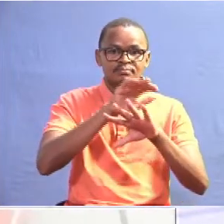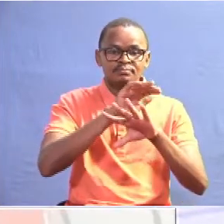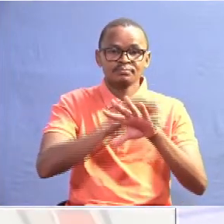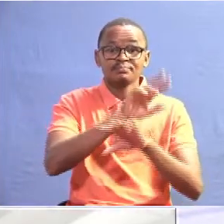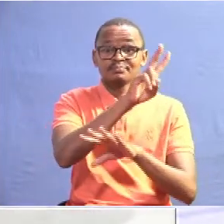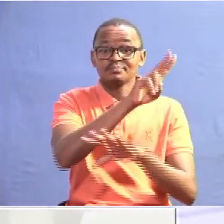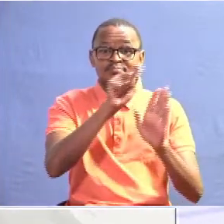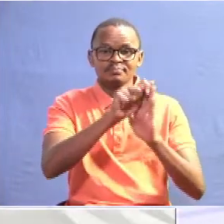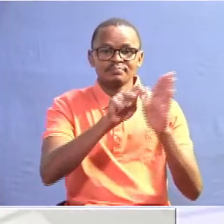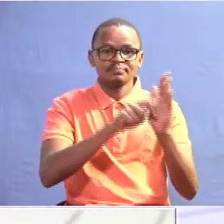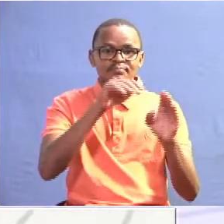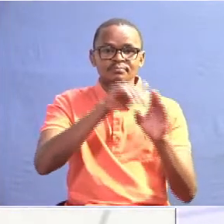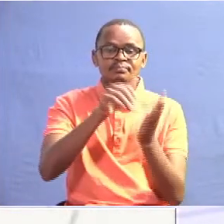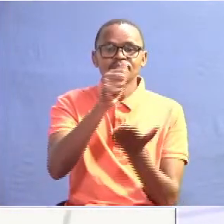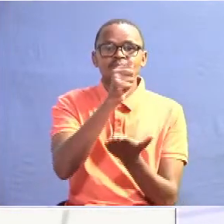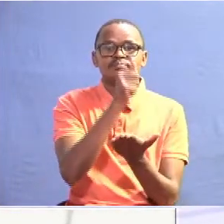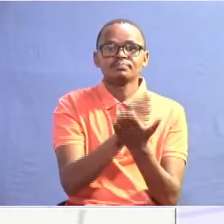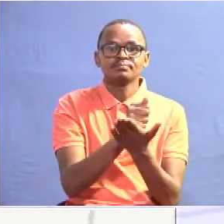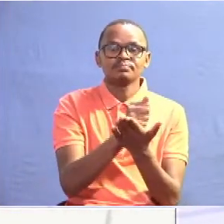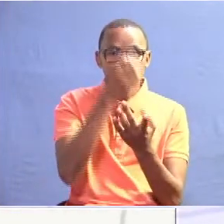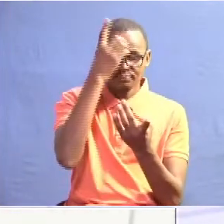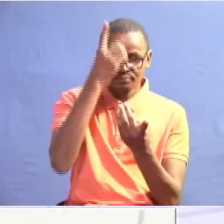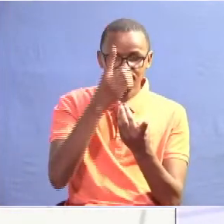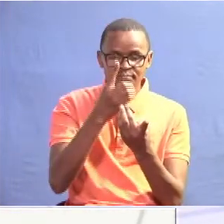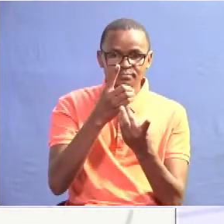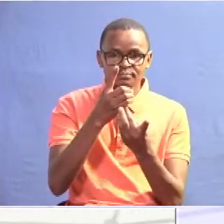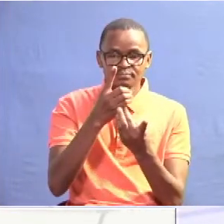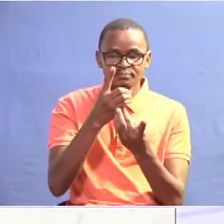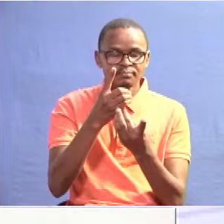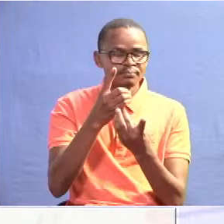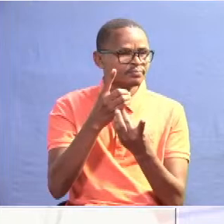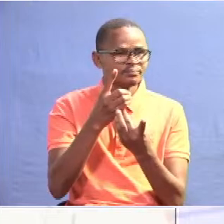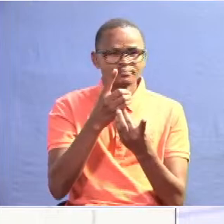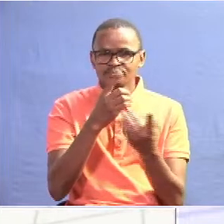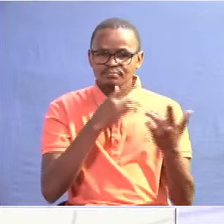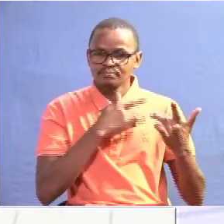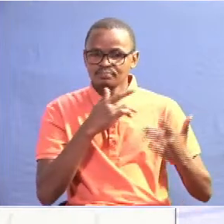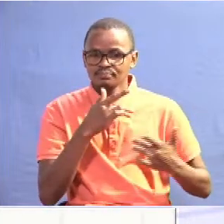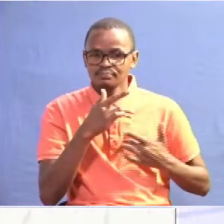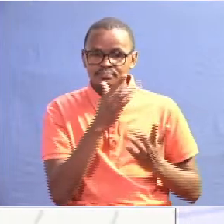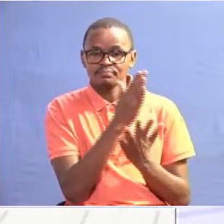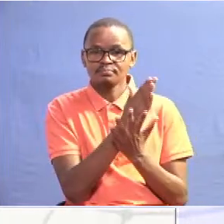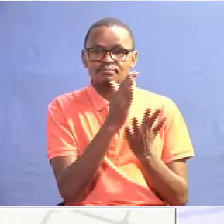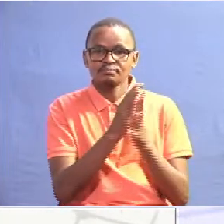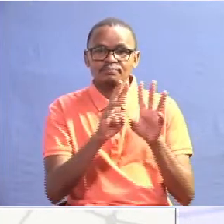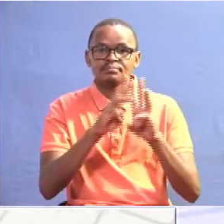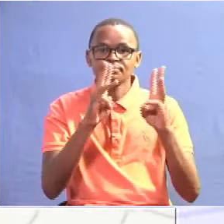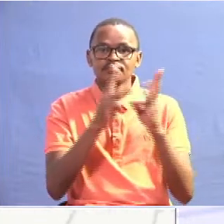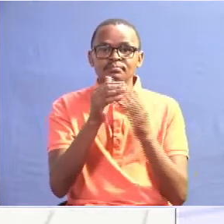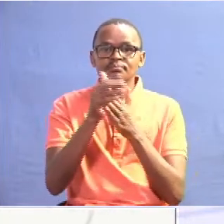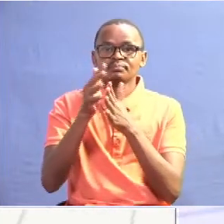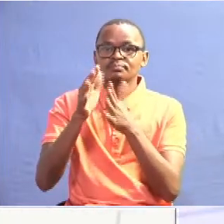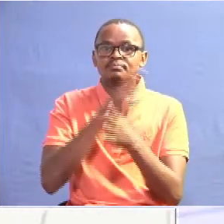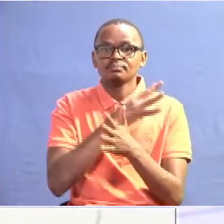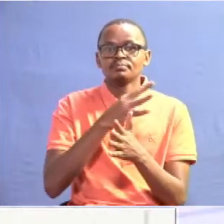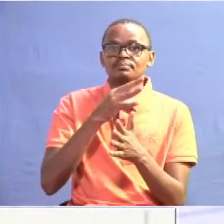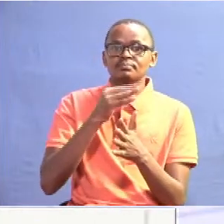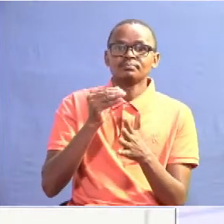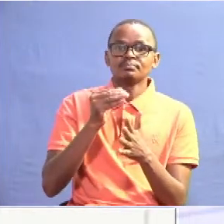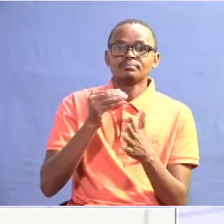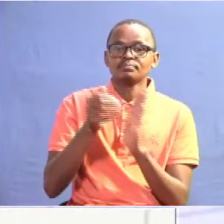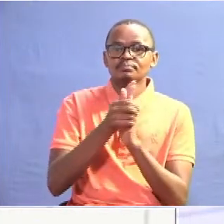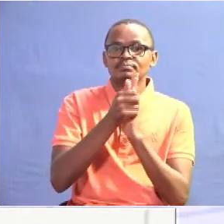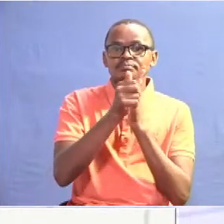second term in office. The decision has sparked widespread concern among global health leaders and